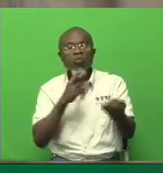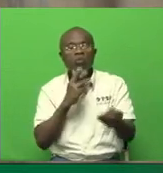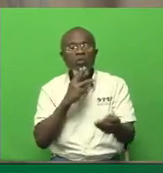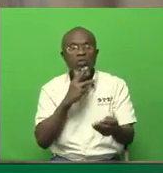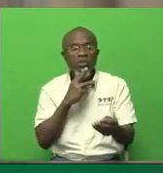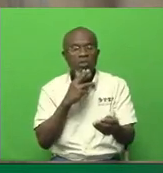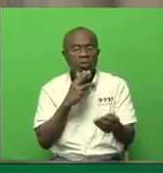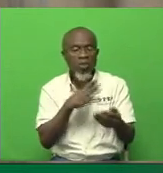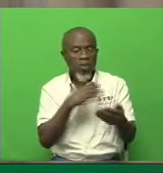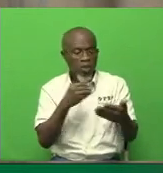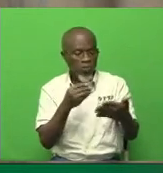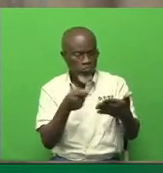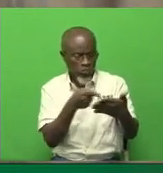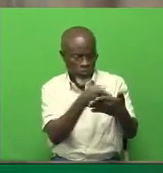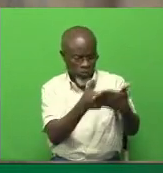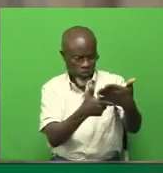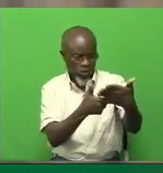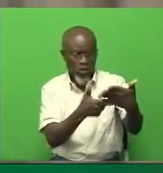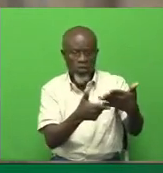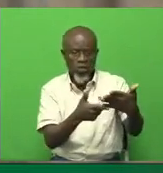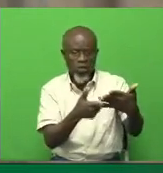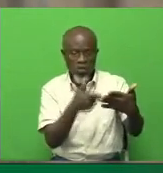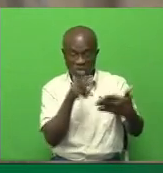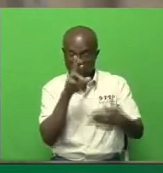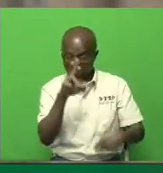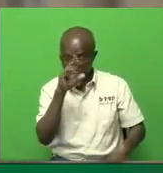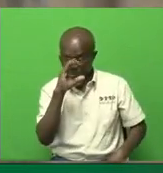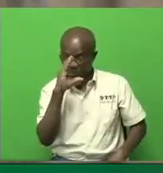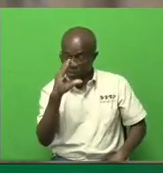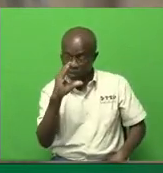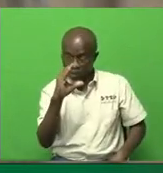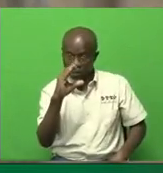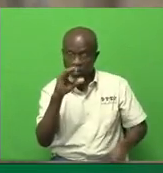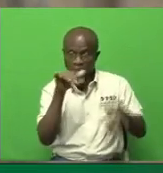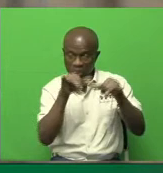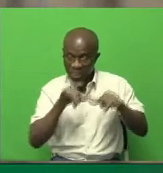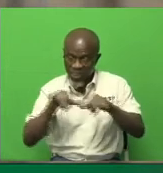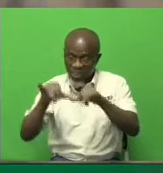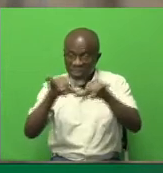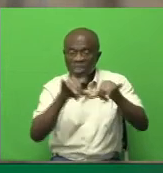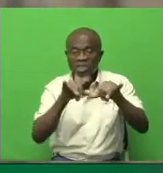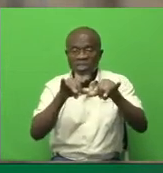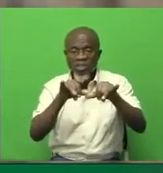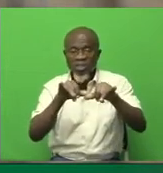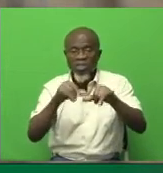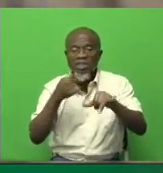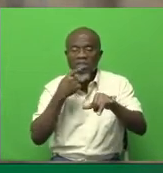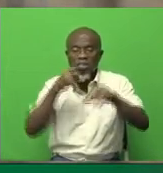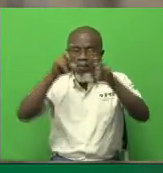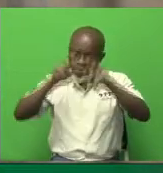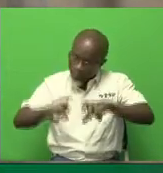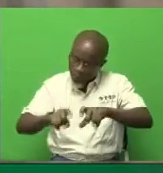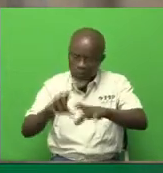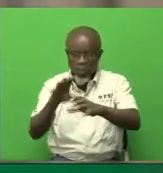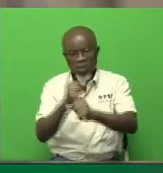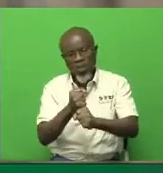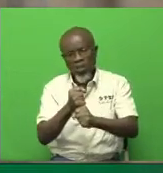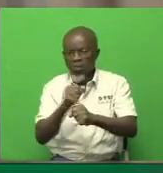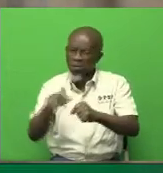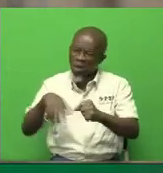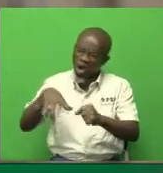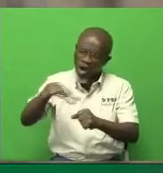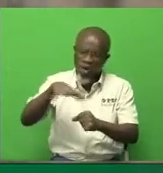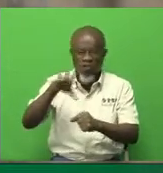Deputy speaker the Ric standard in terms of how it is aggregated is that you must receive 48 hours in terms of